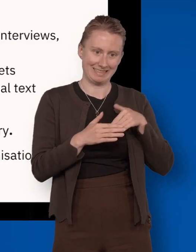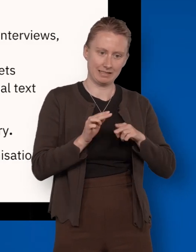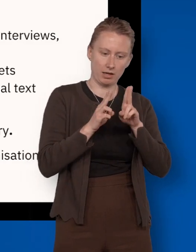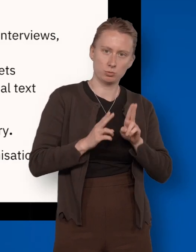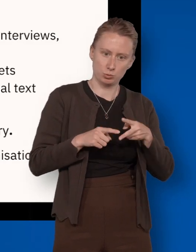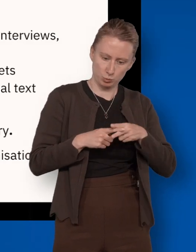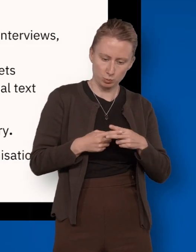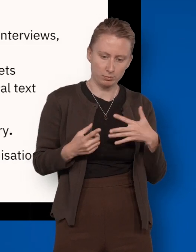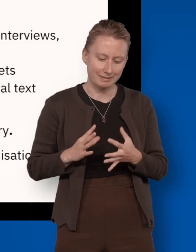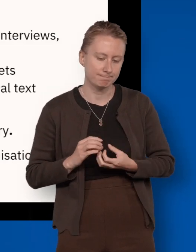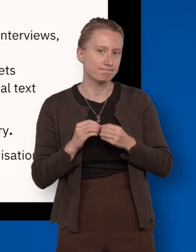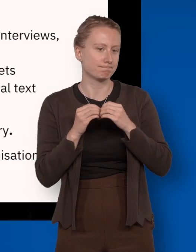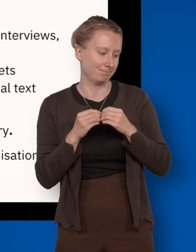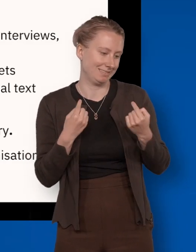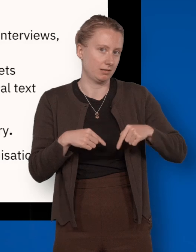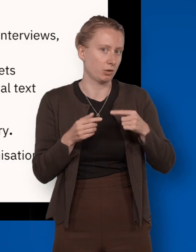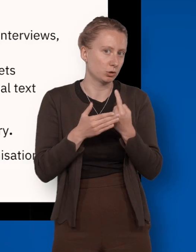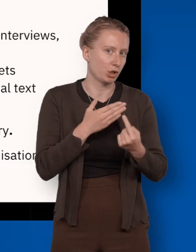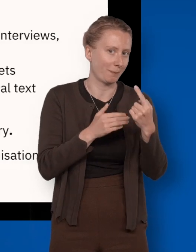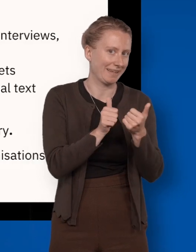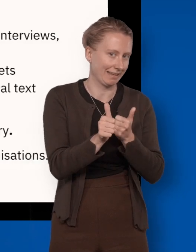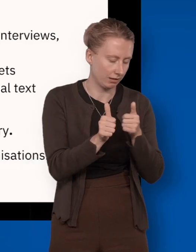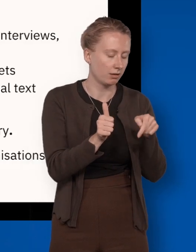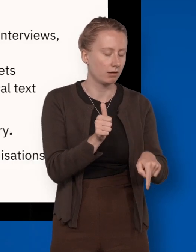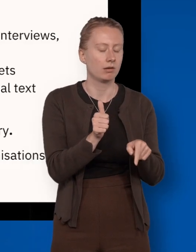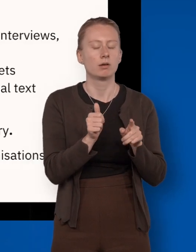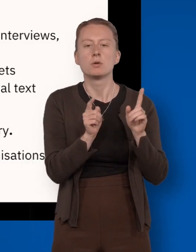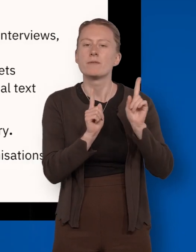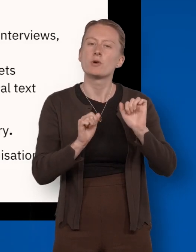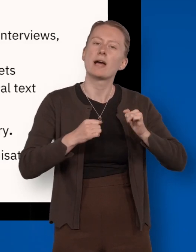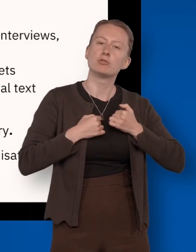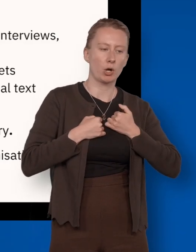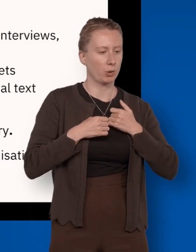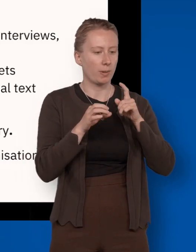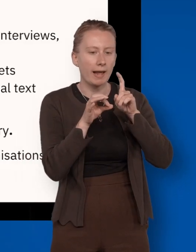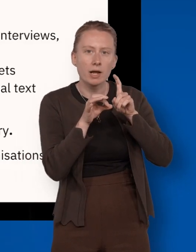at Autonomy for our own sort of qualitative analysis of survey data.